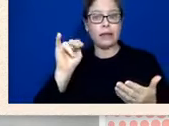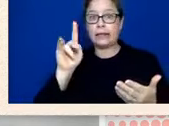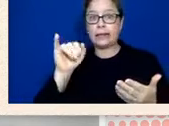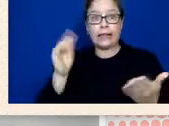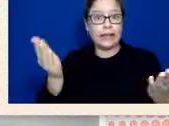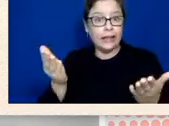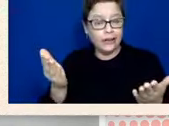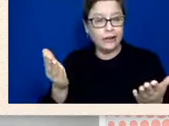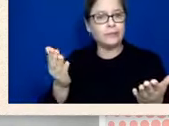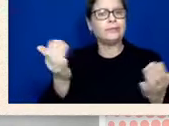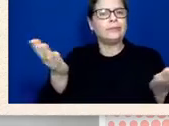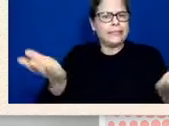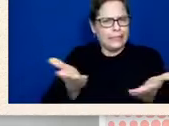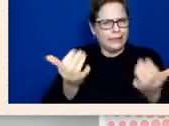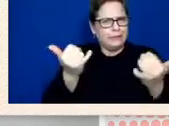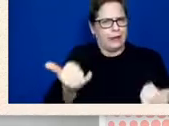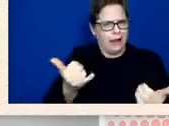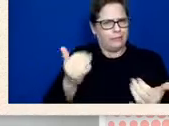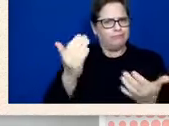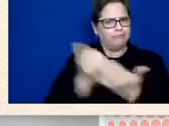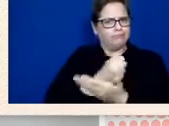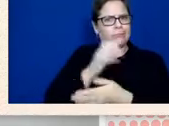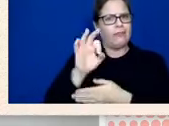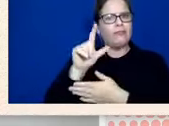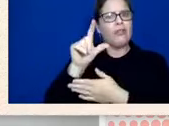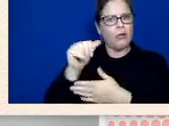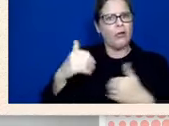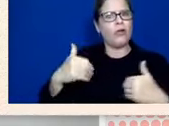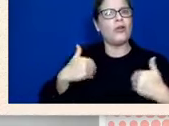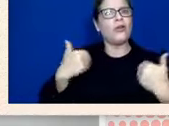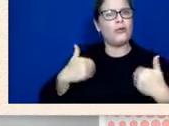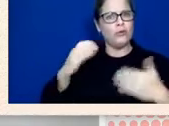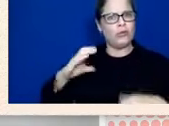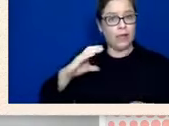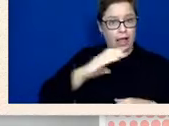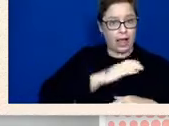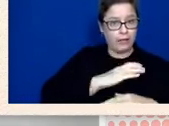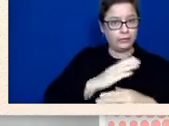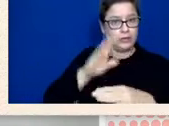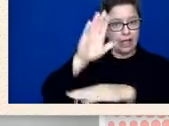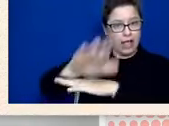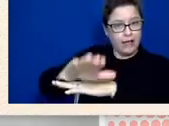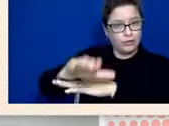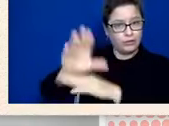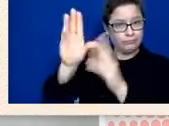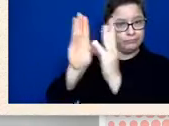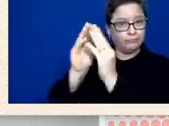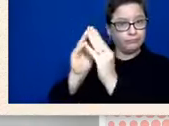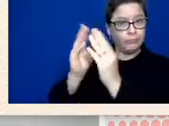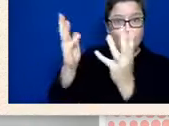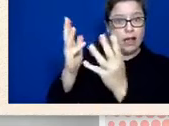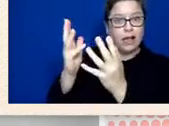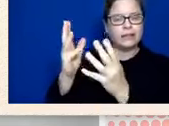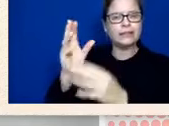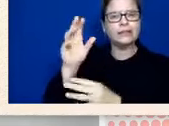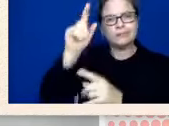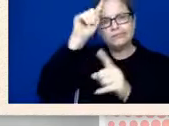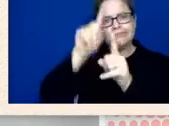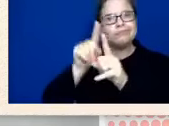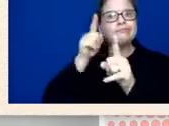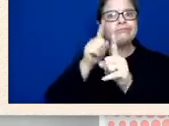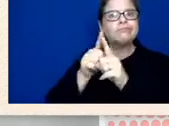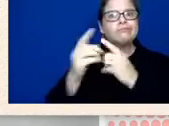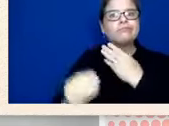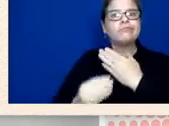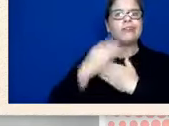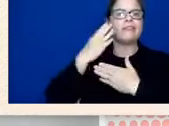Florida Youth Council is going to be delivering our session this afternoon. It's all about siblings. It's called How Having a Sibling Affected My